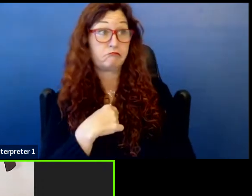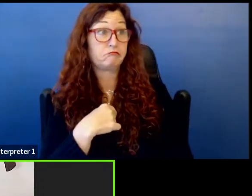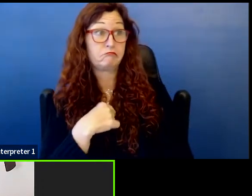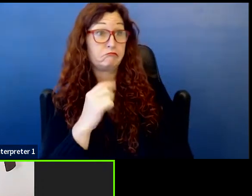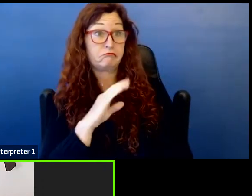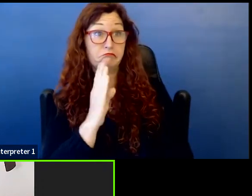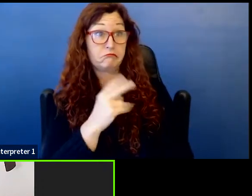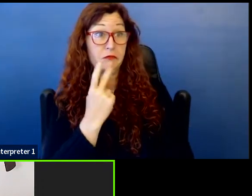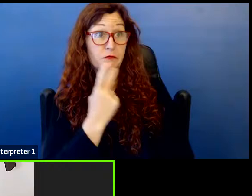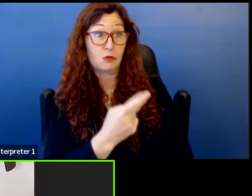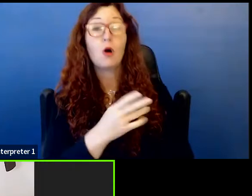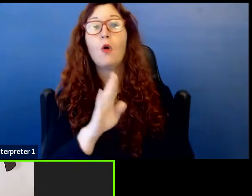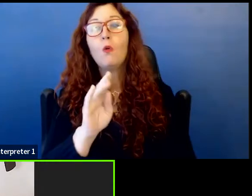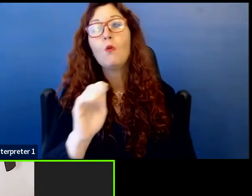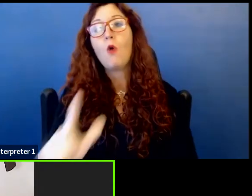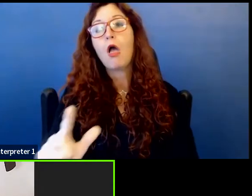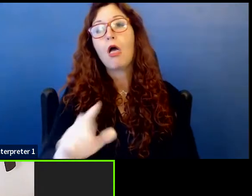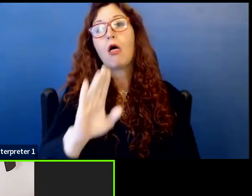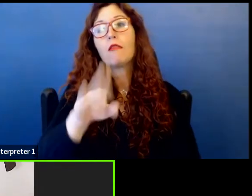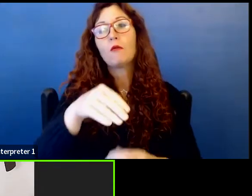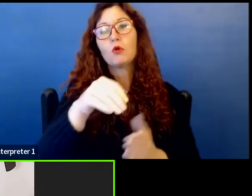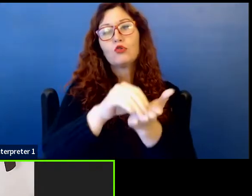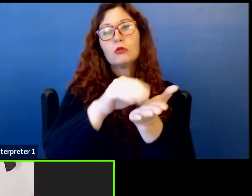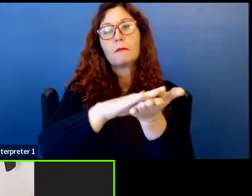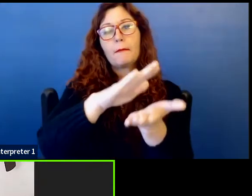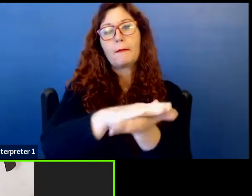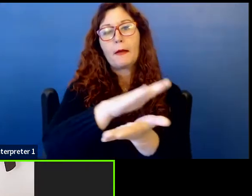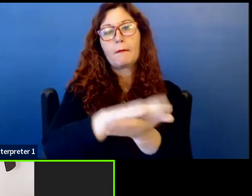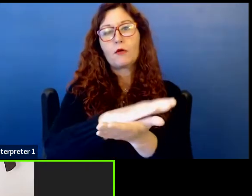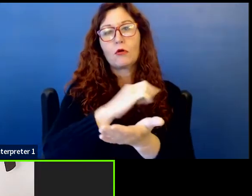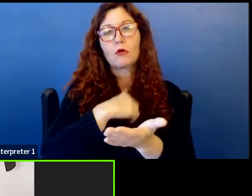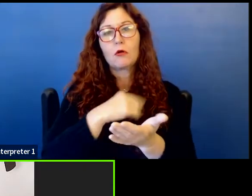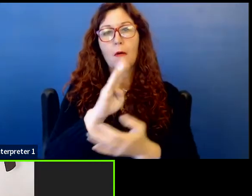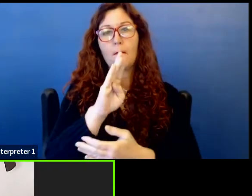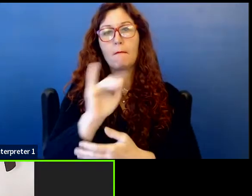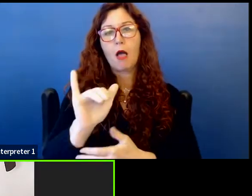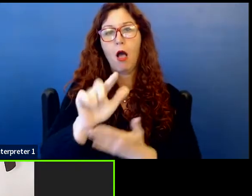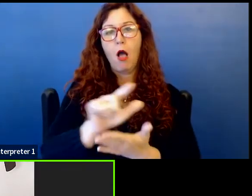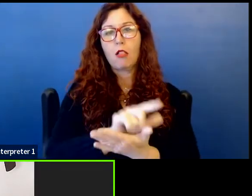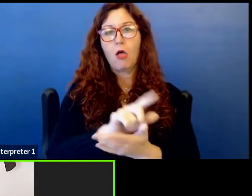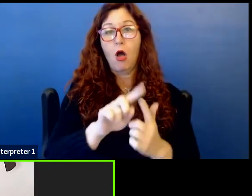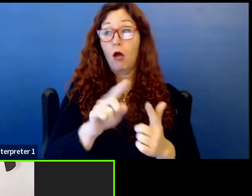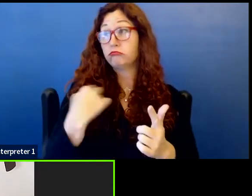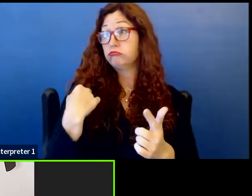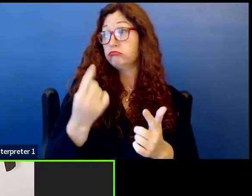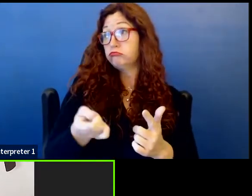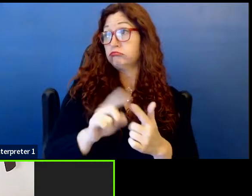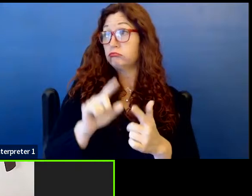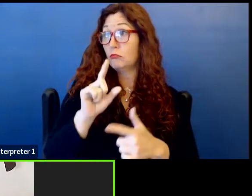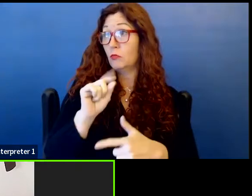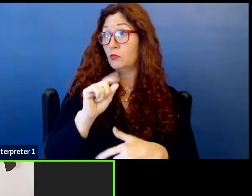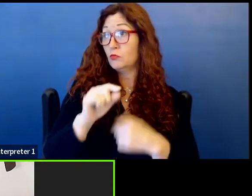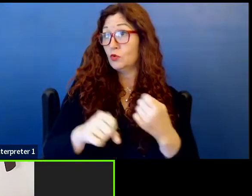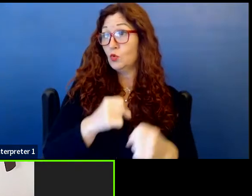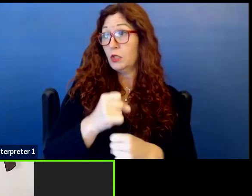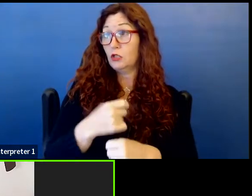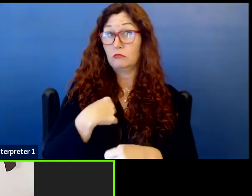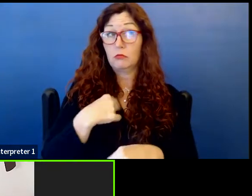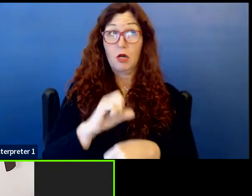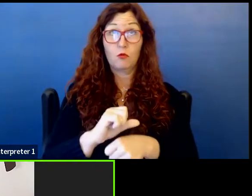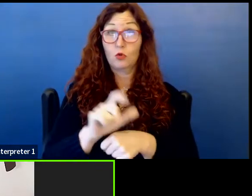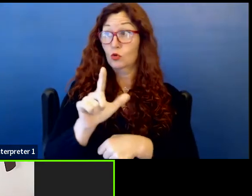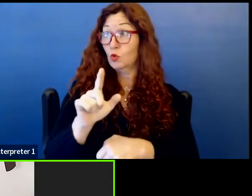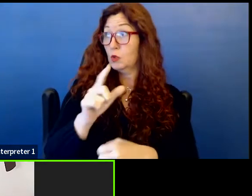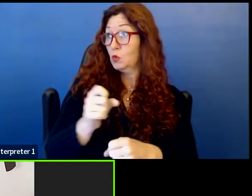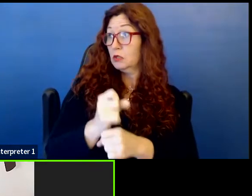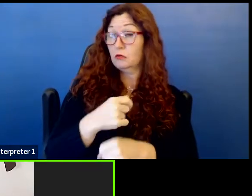that put it in the bylaws all we have sexual harassment training i've been a 20-year iron worker and i've been with chicago women trade for 21 years and i've never went